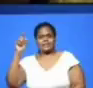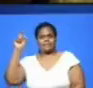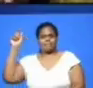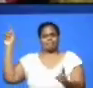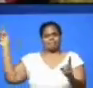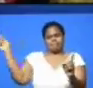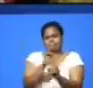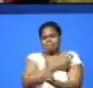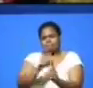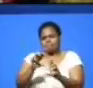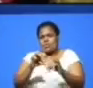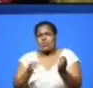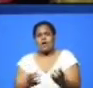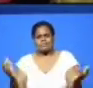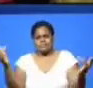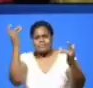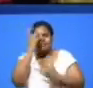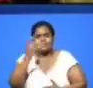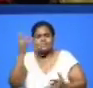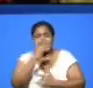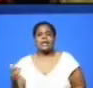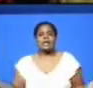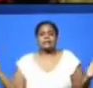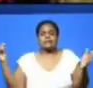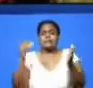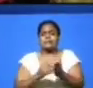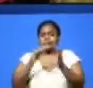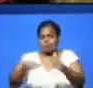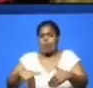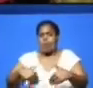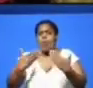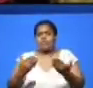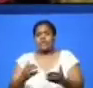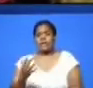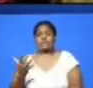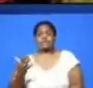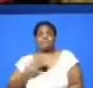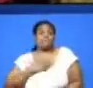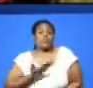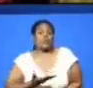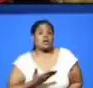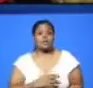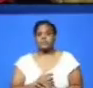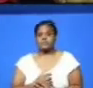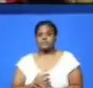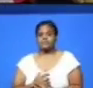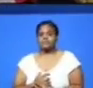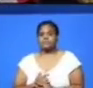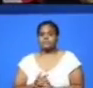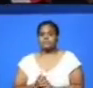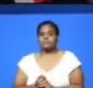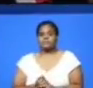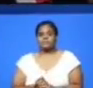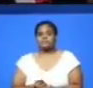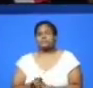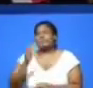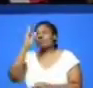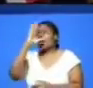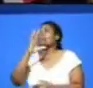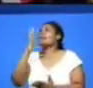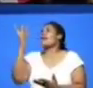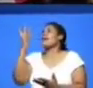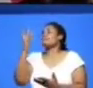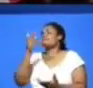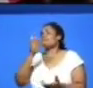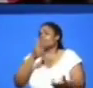with all plagues as often as they will. And God pulled